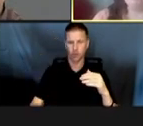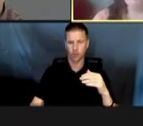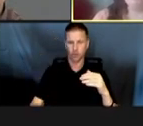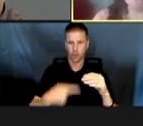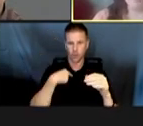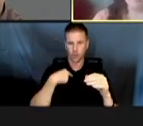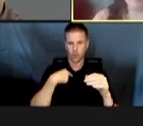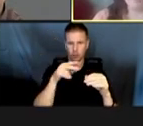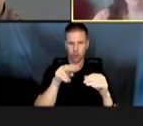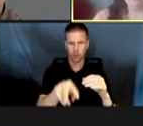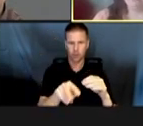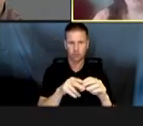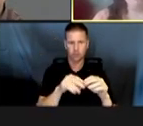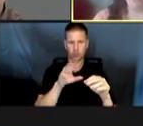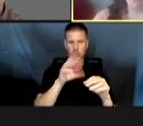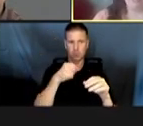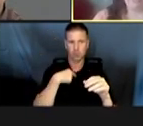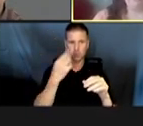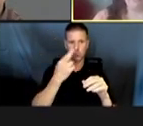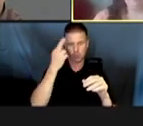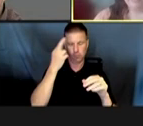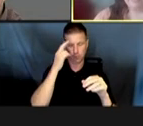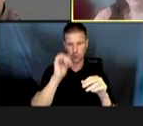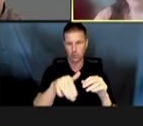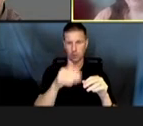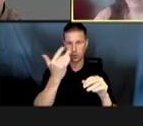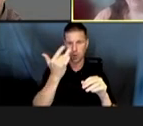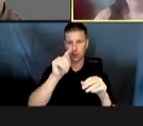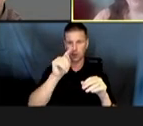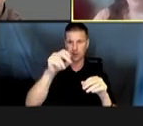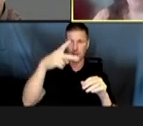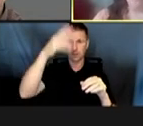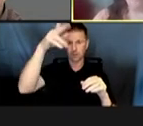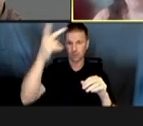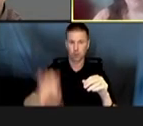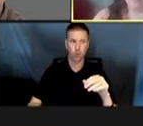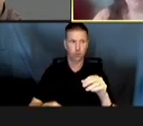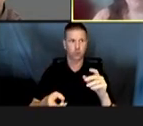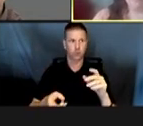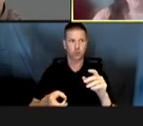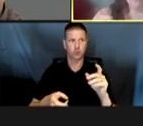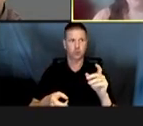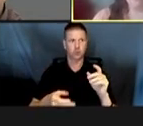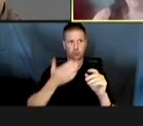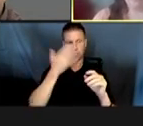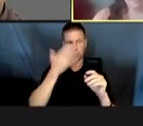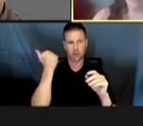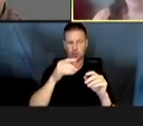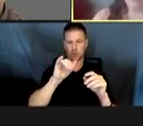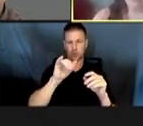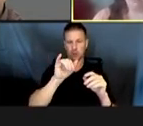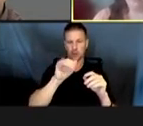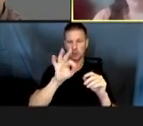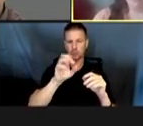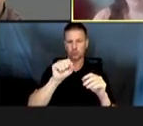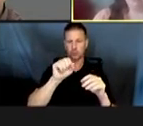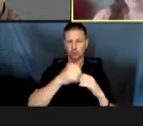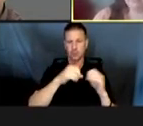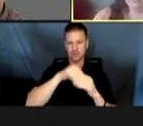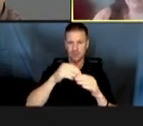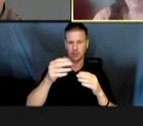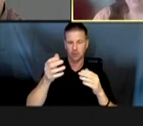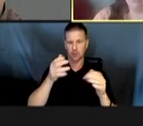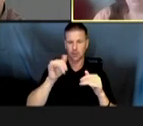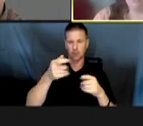and I realized that why the top pane had fallen down was because the infrastructure inside the window that controlled the pulley system